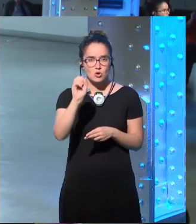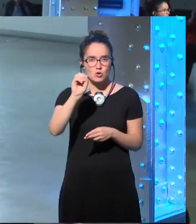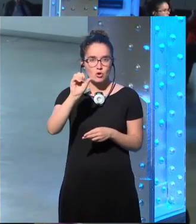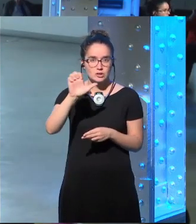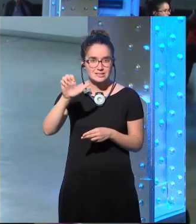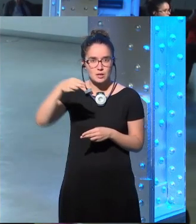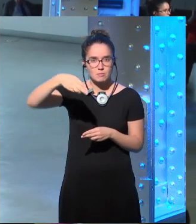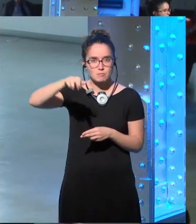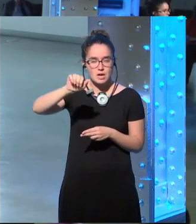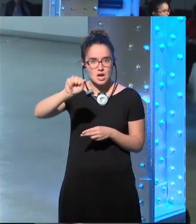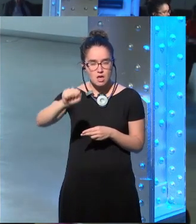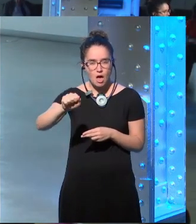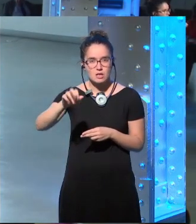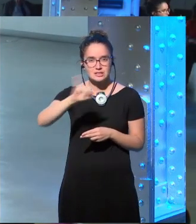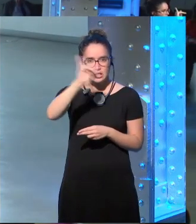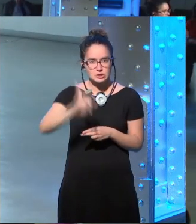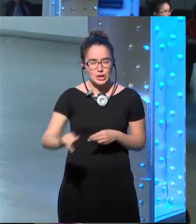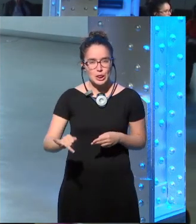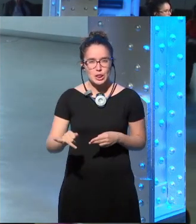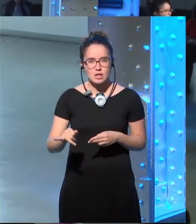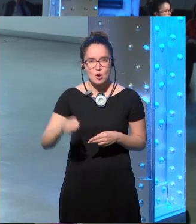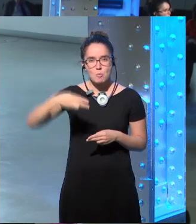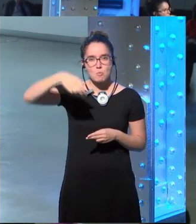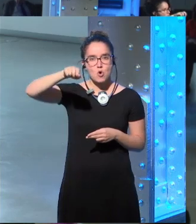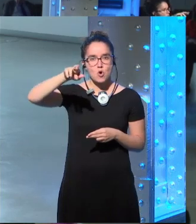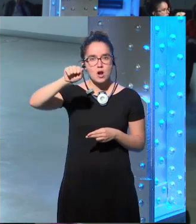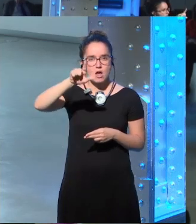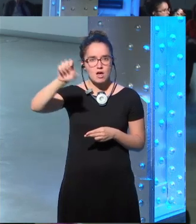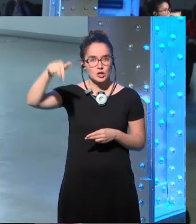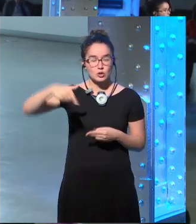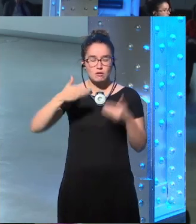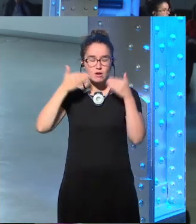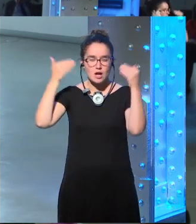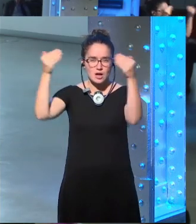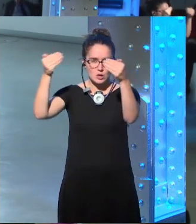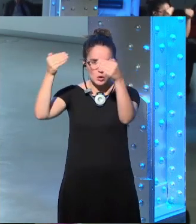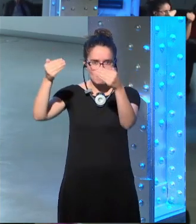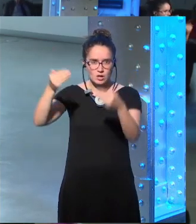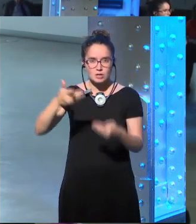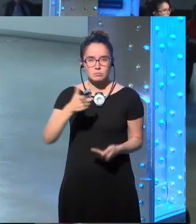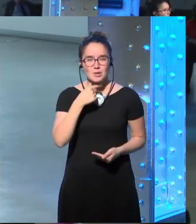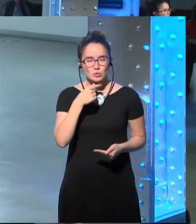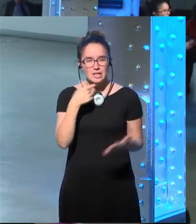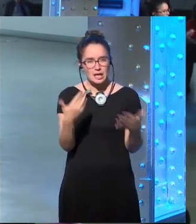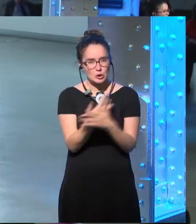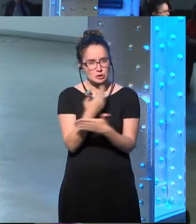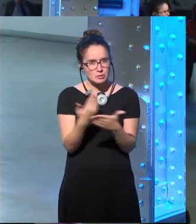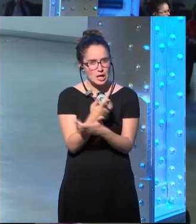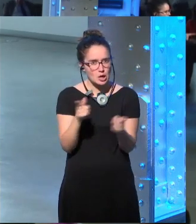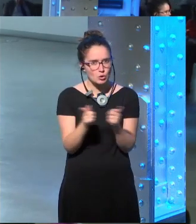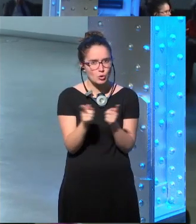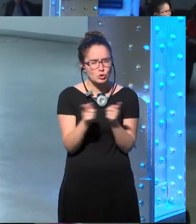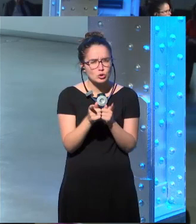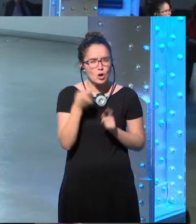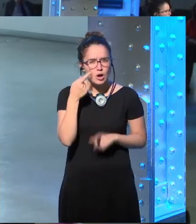Telefónica. Congratulations. I would like if you could elaborate a little bit more on why you think that these